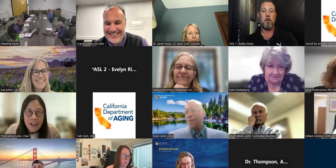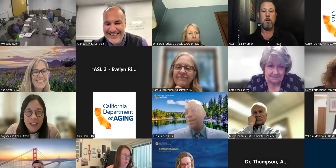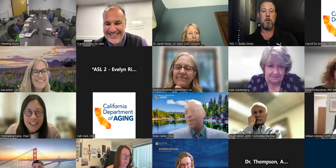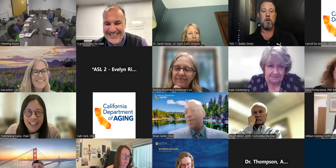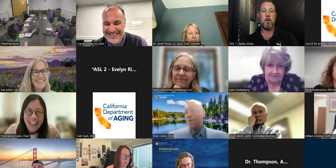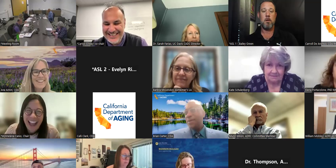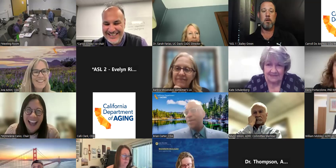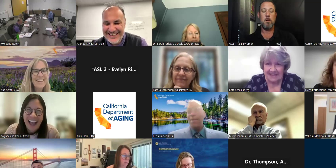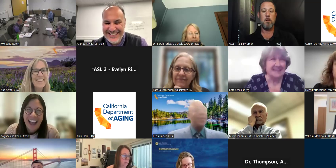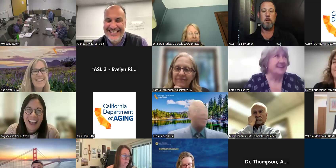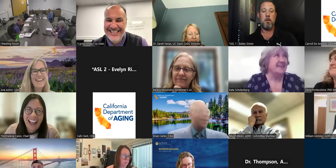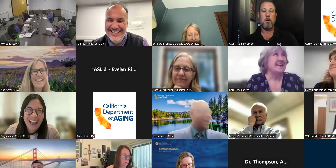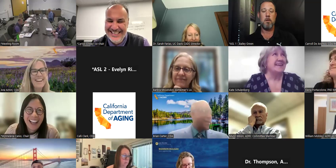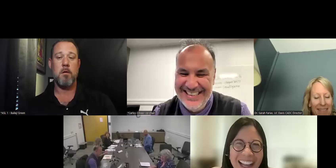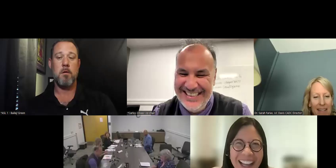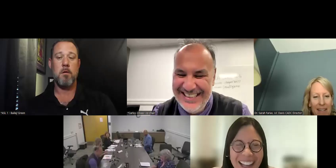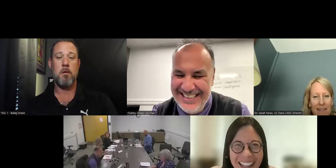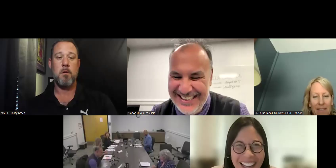I was.